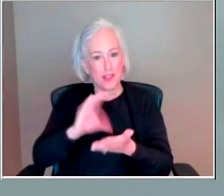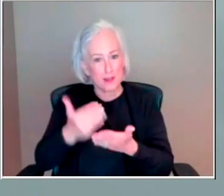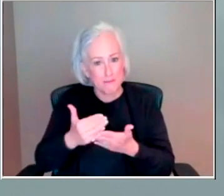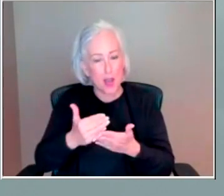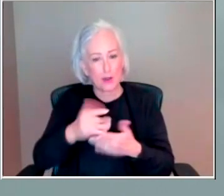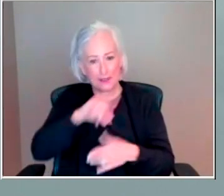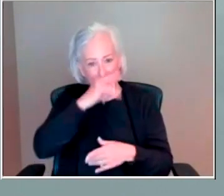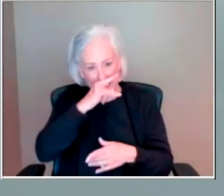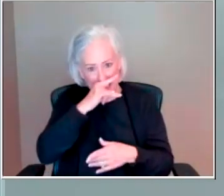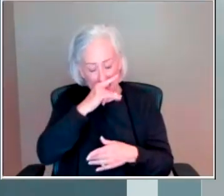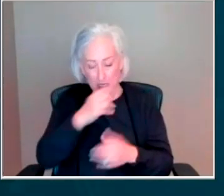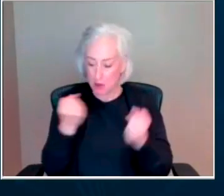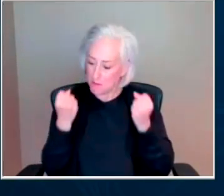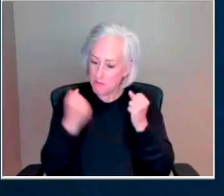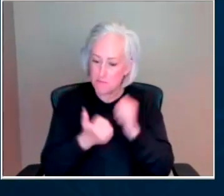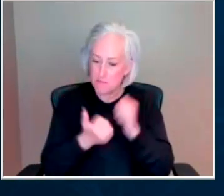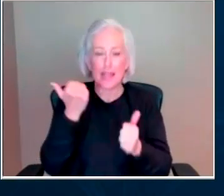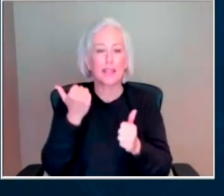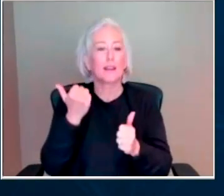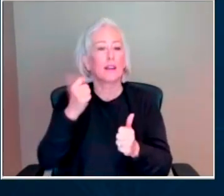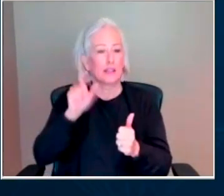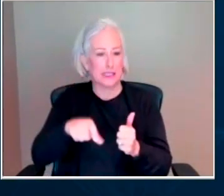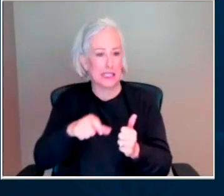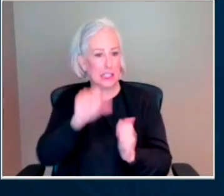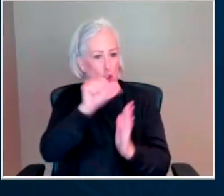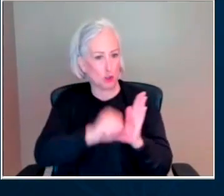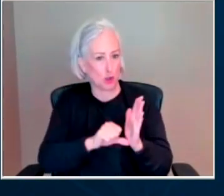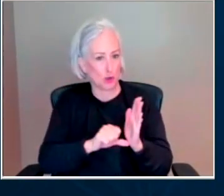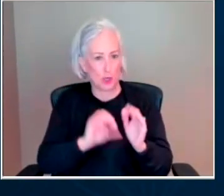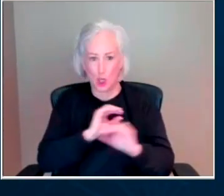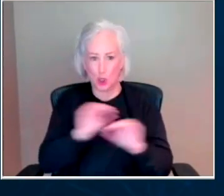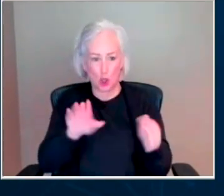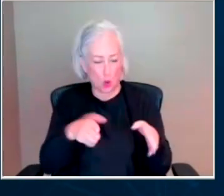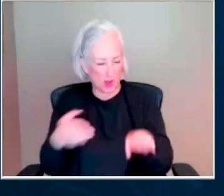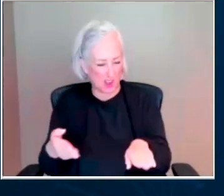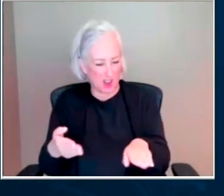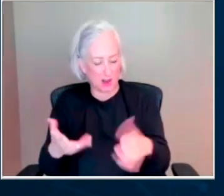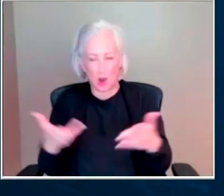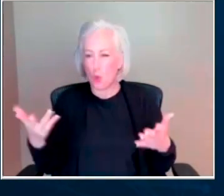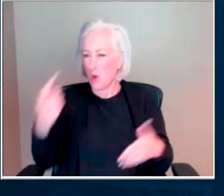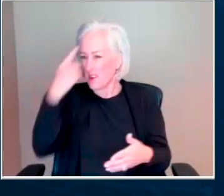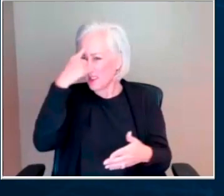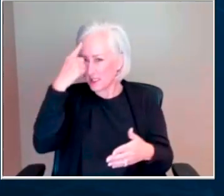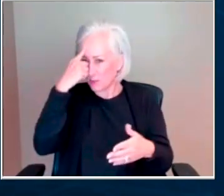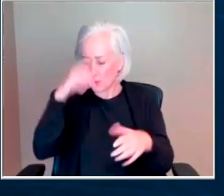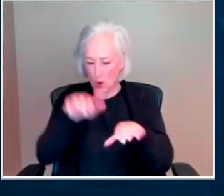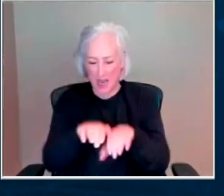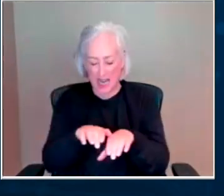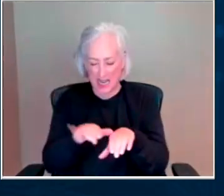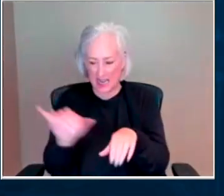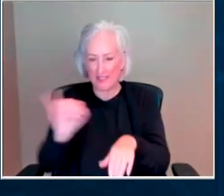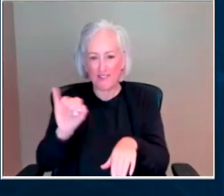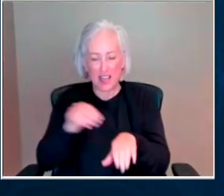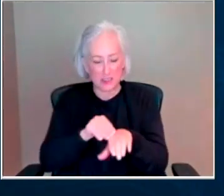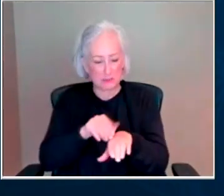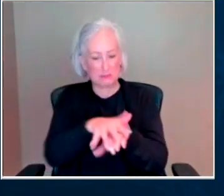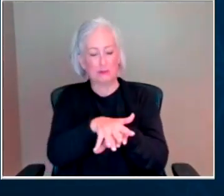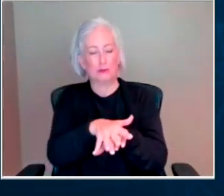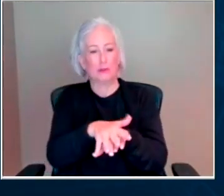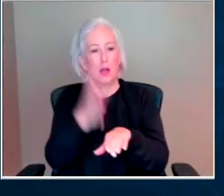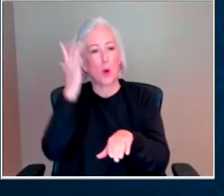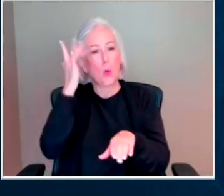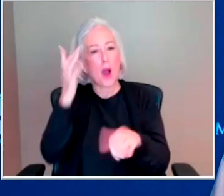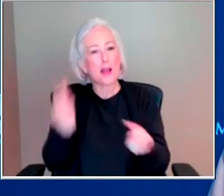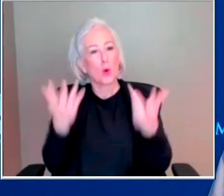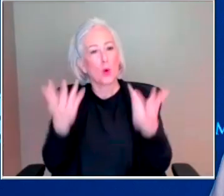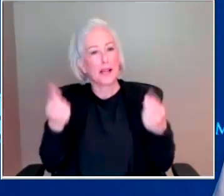one died, thankfully, but Hawk, what are these brain infections? What are they? And is there any way to figure out why there were so many of these cases?